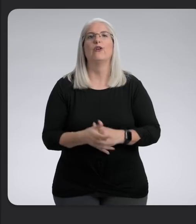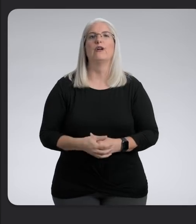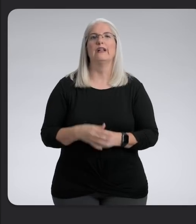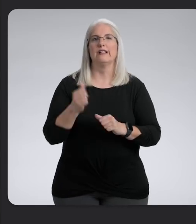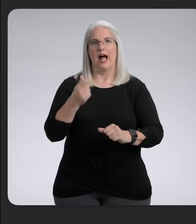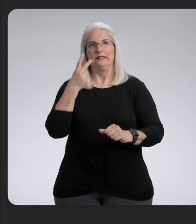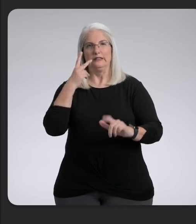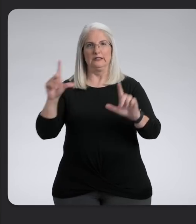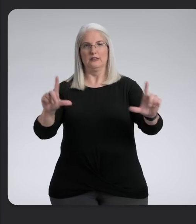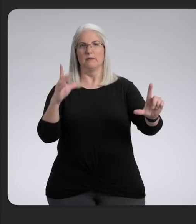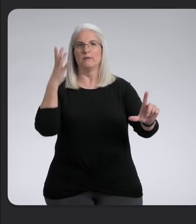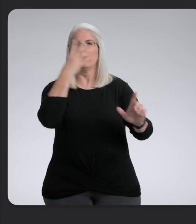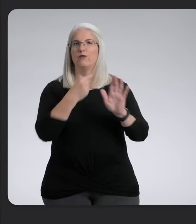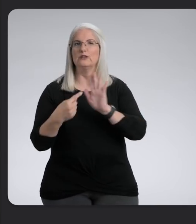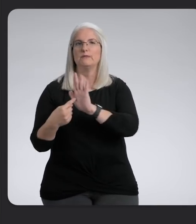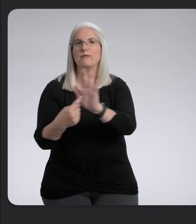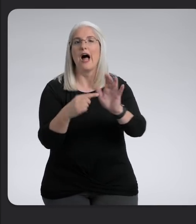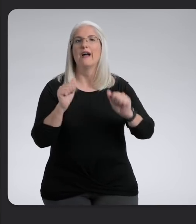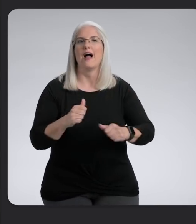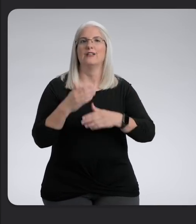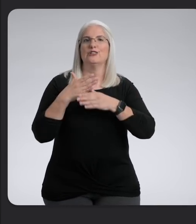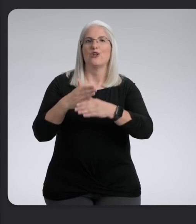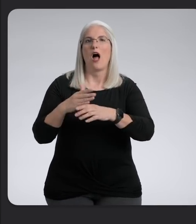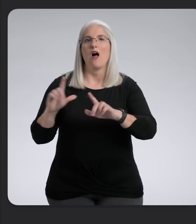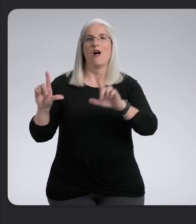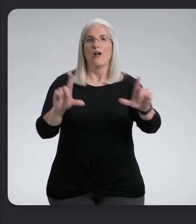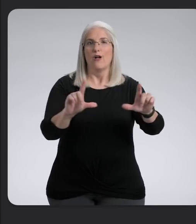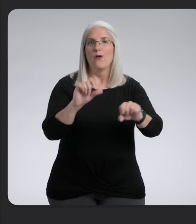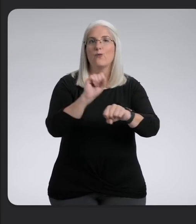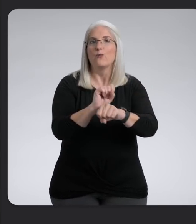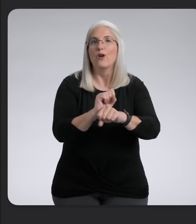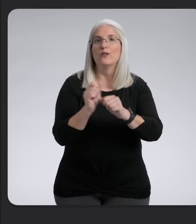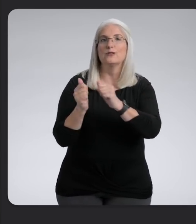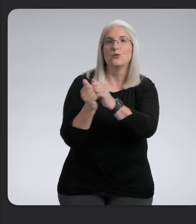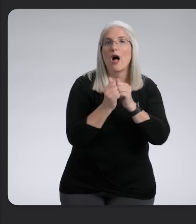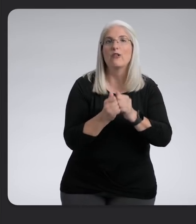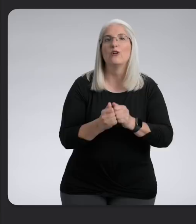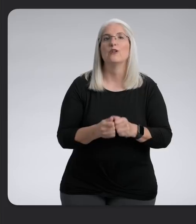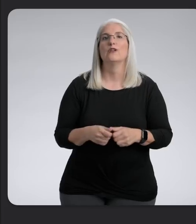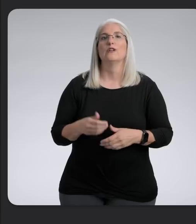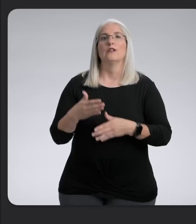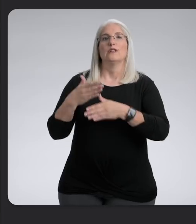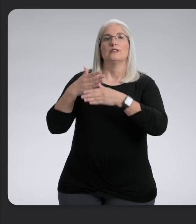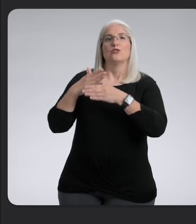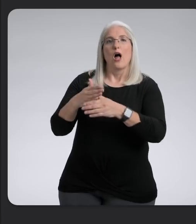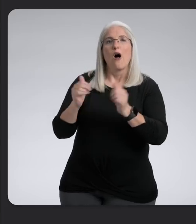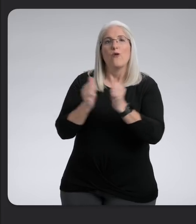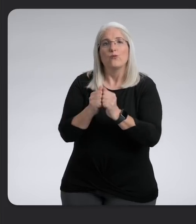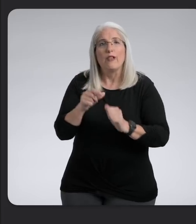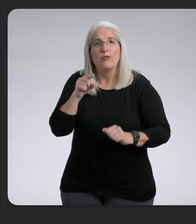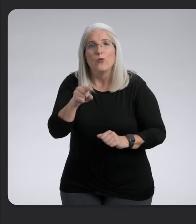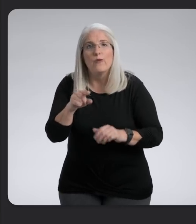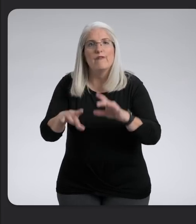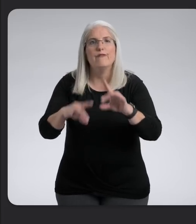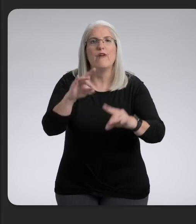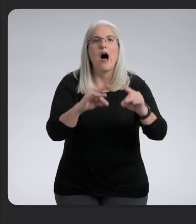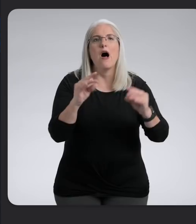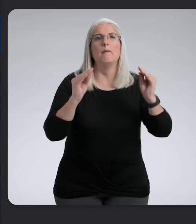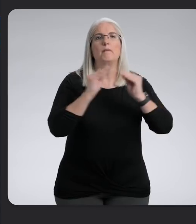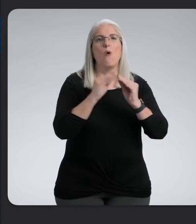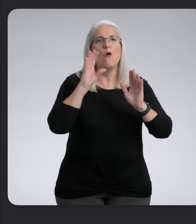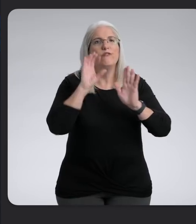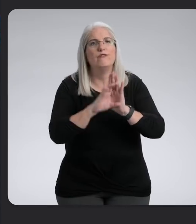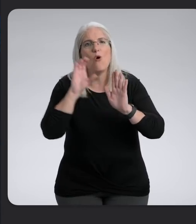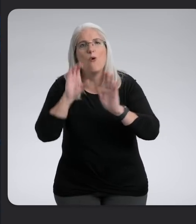on a project. Shared with You offers a totally new way to discover photos, articles, and more that people share with you